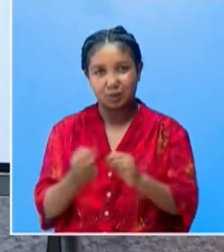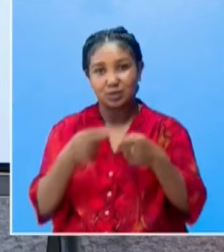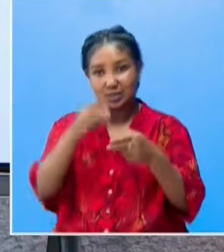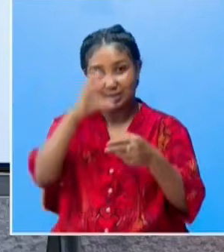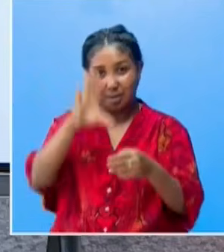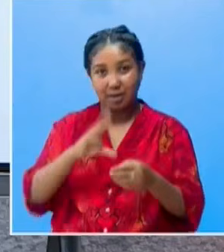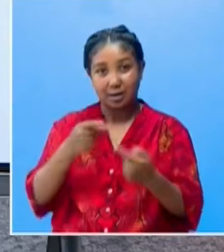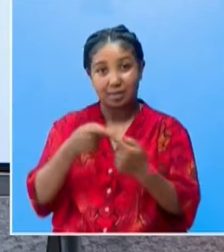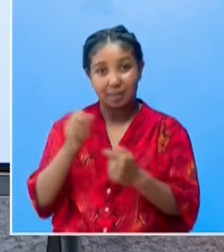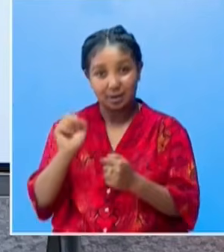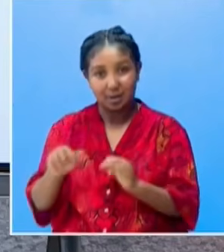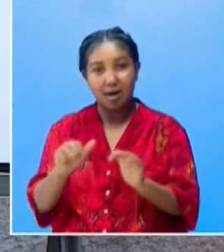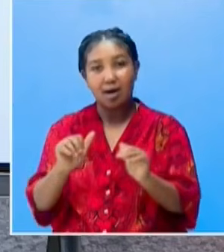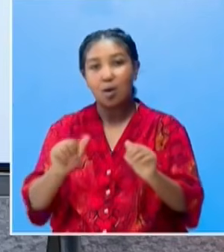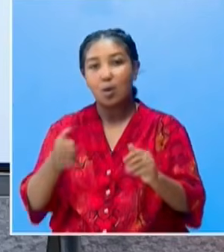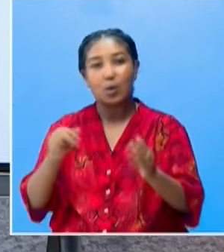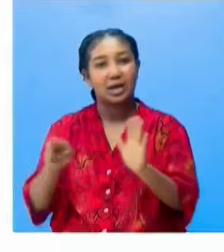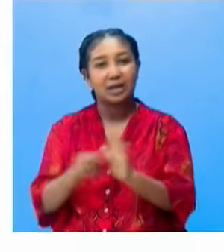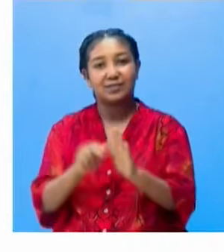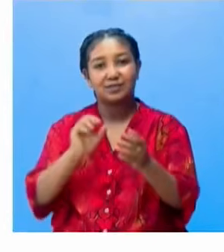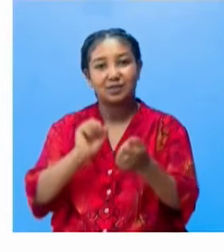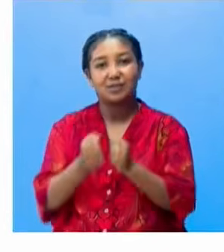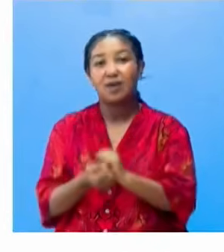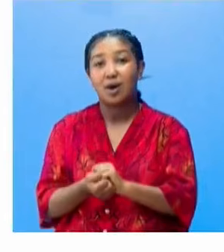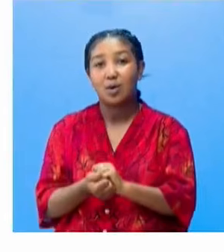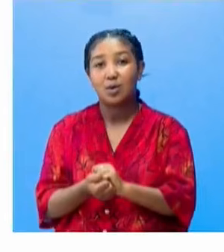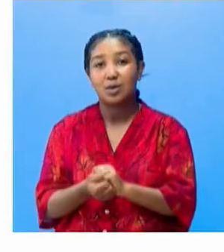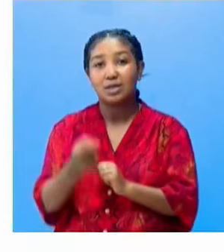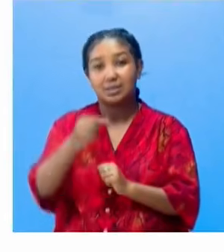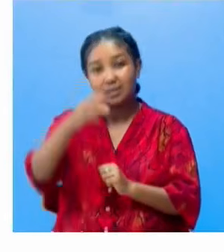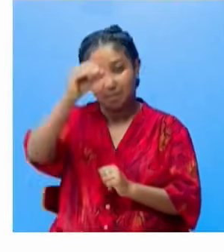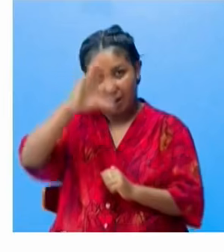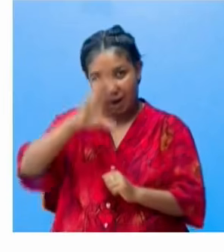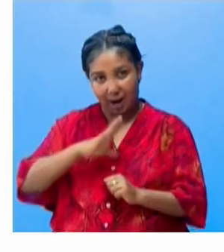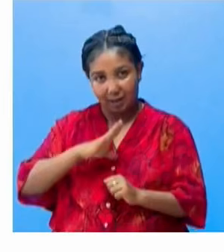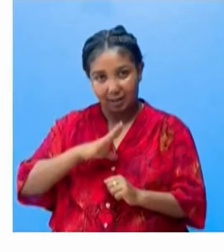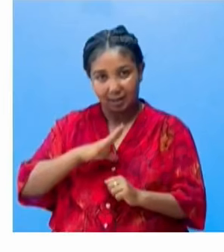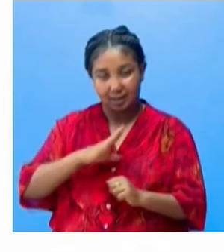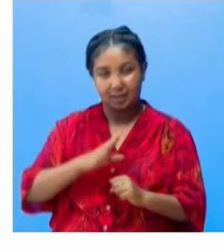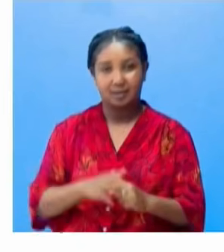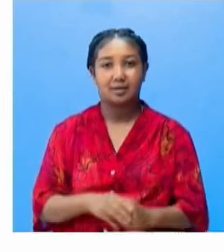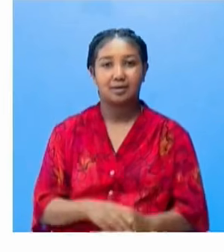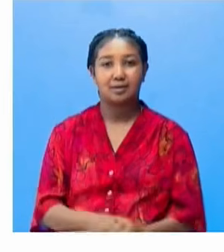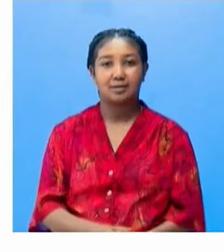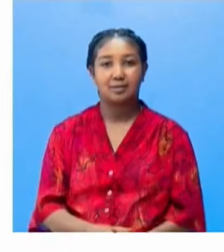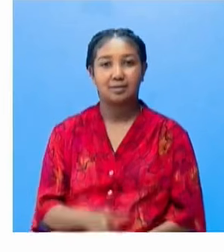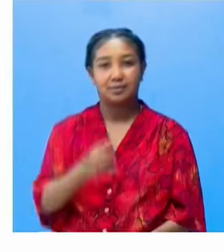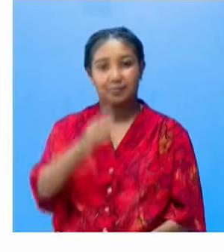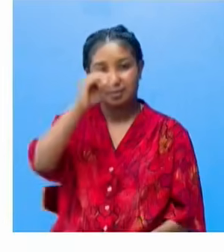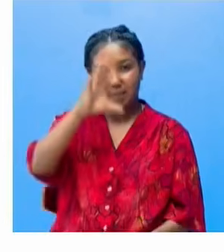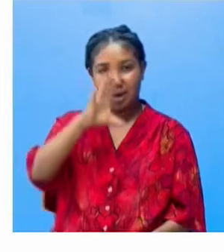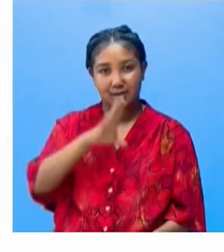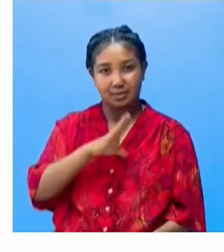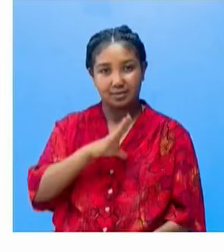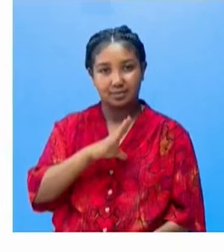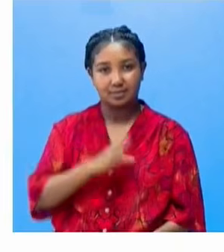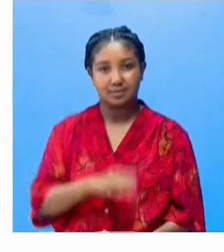man repairs. How about in a negative sentence? The man, yeah? The